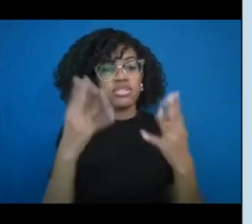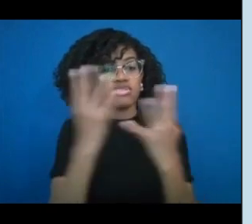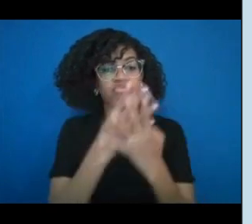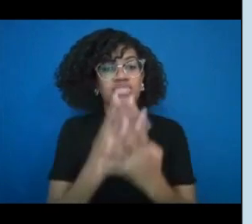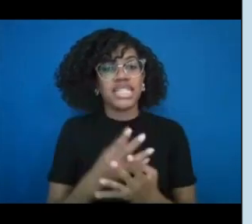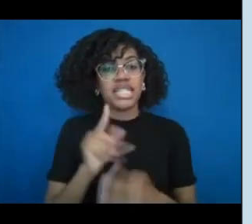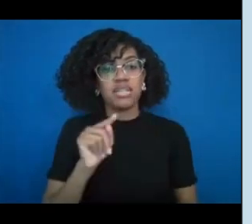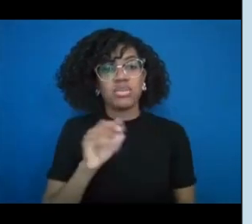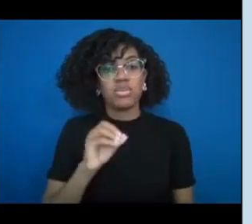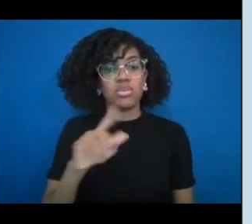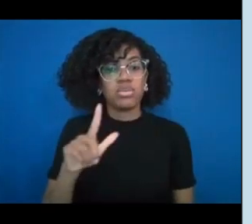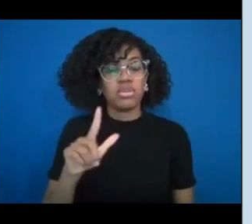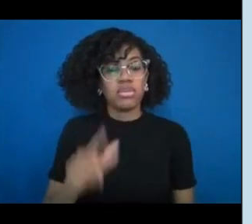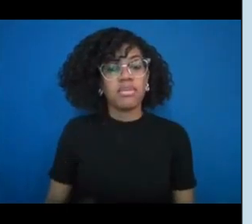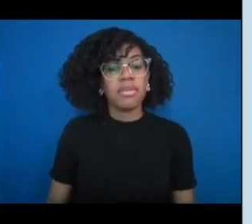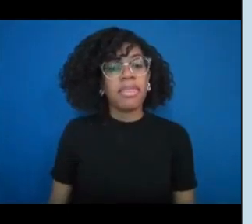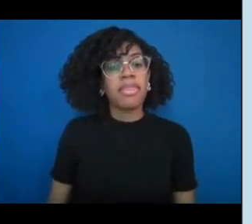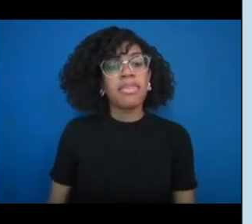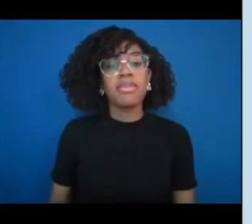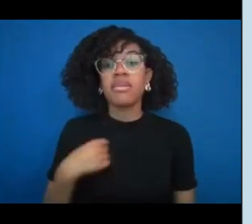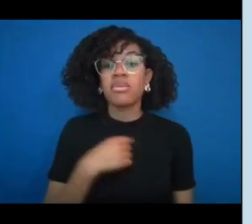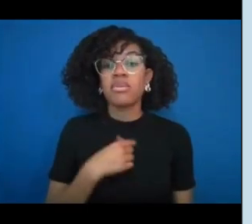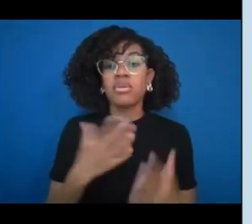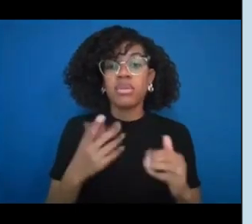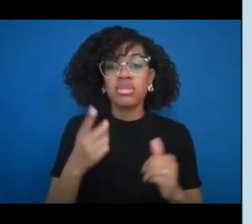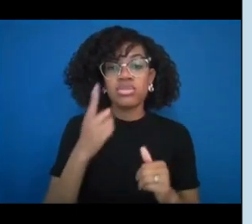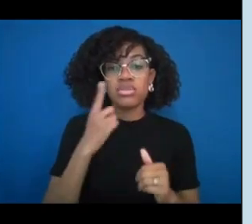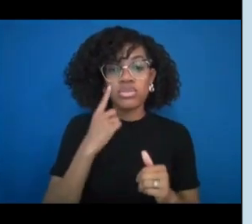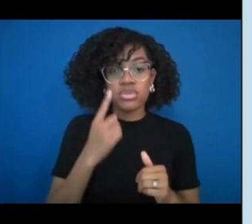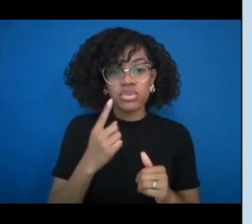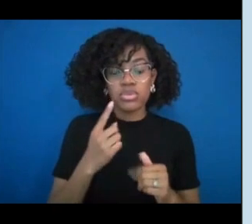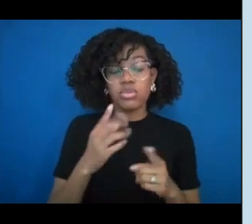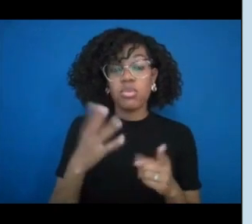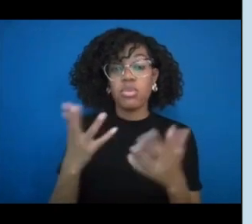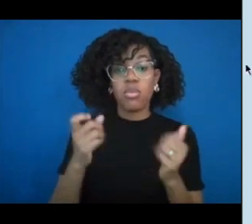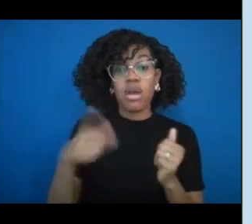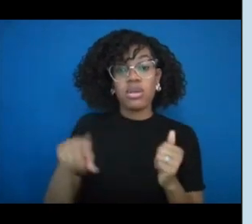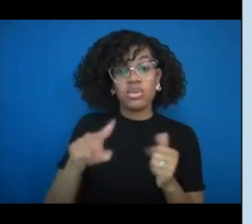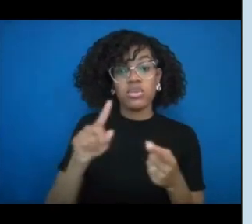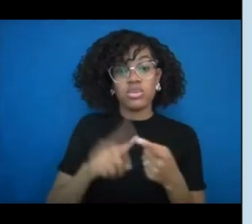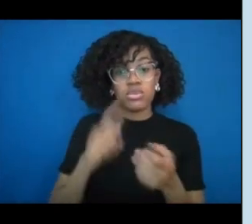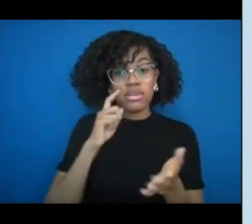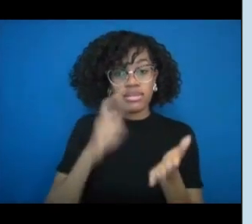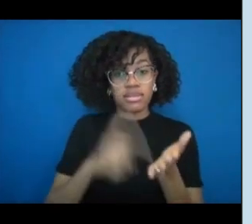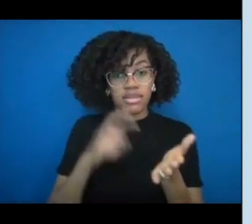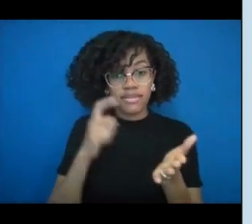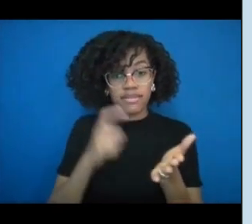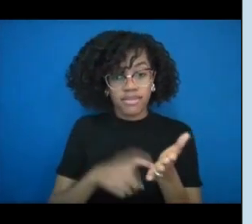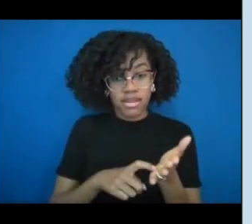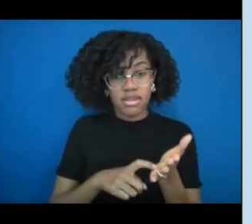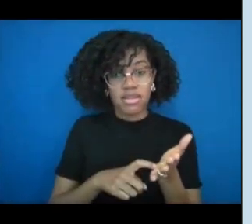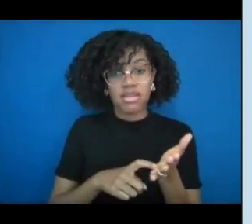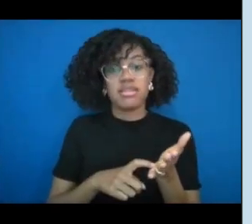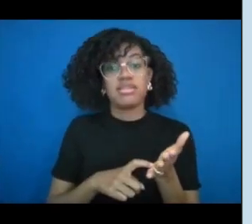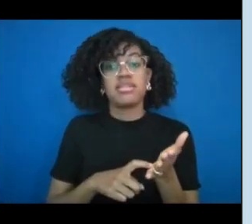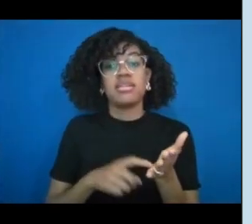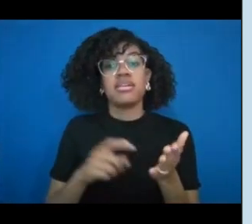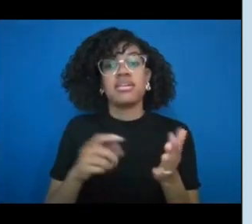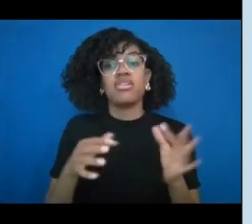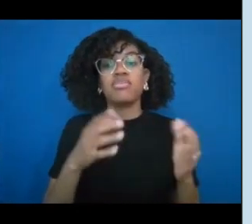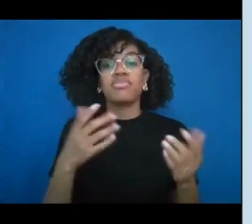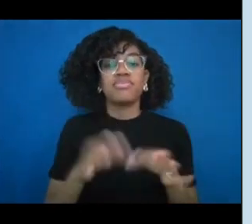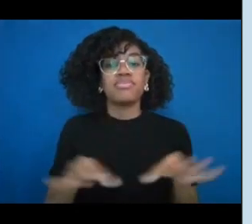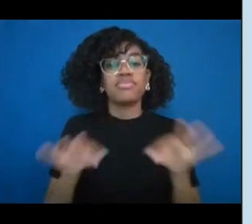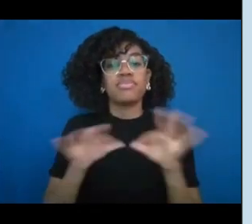identify and include relevant climate experts as strategic partners on the project